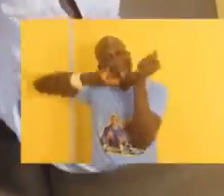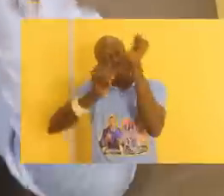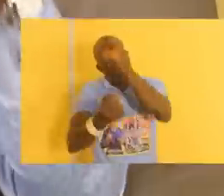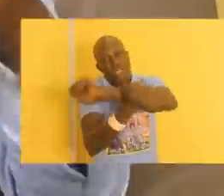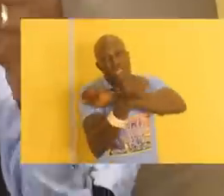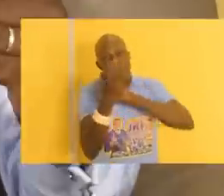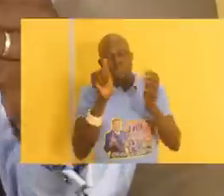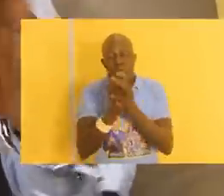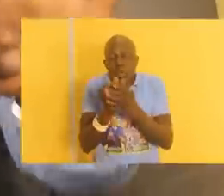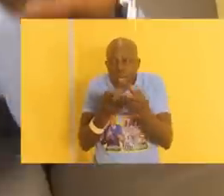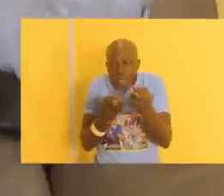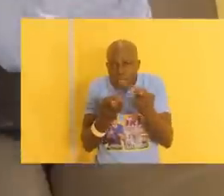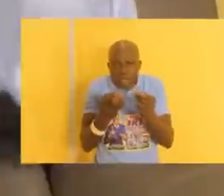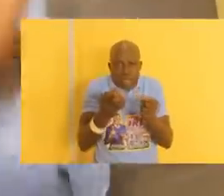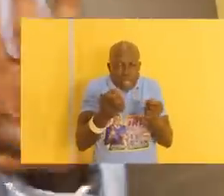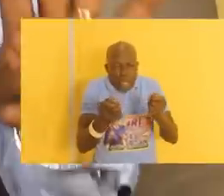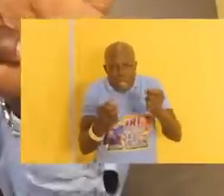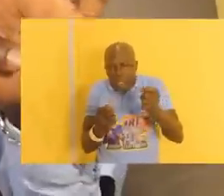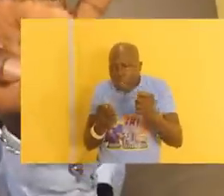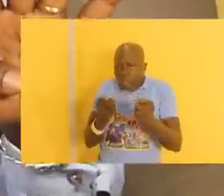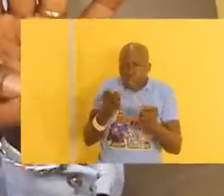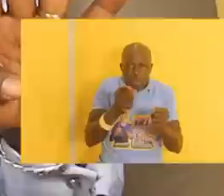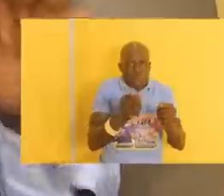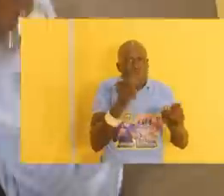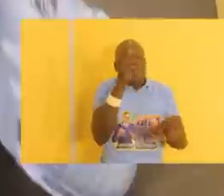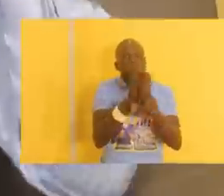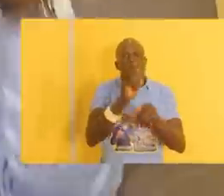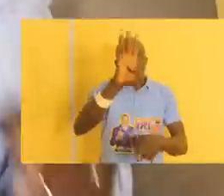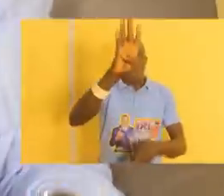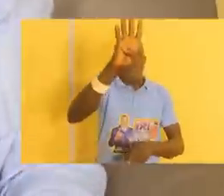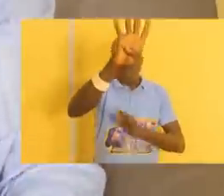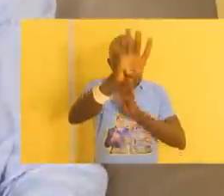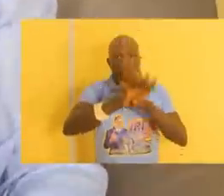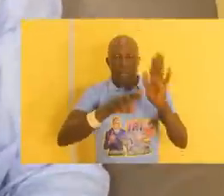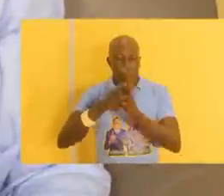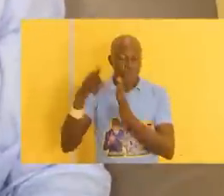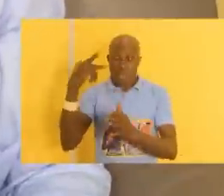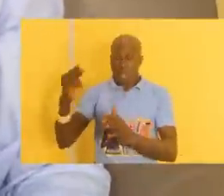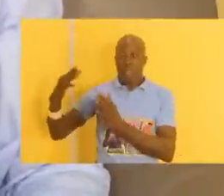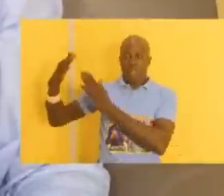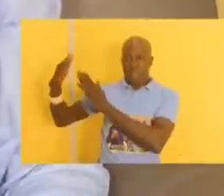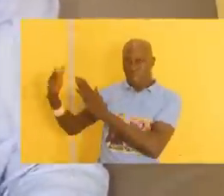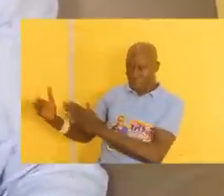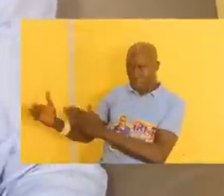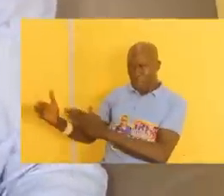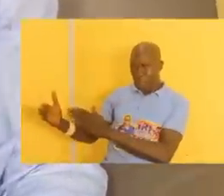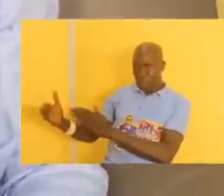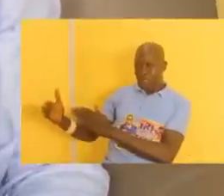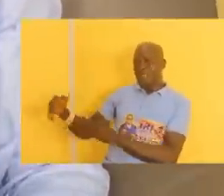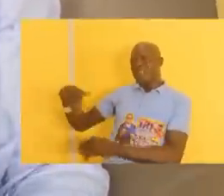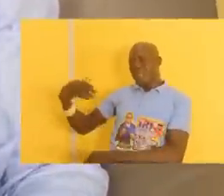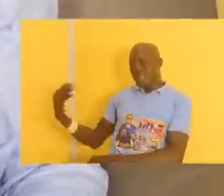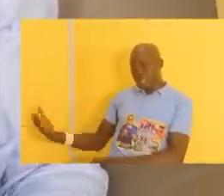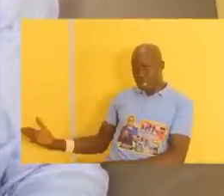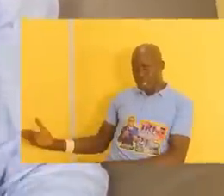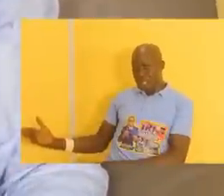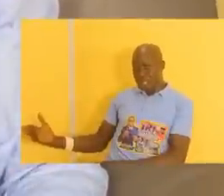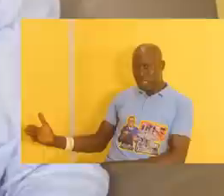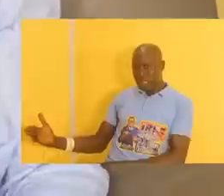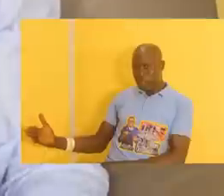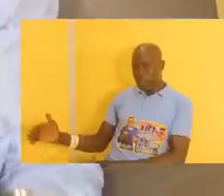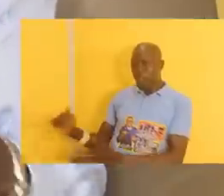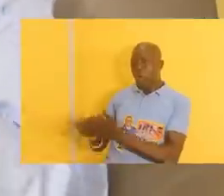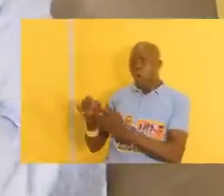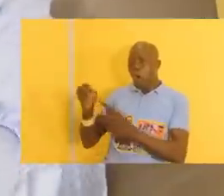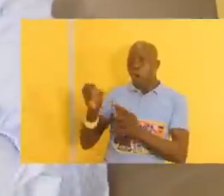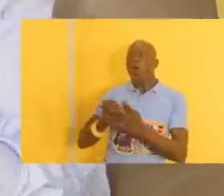Junction. Oma, what drive? Be just 4 minutes. About 4 minutes drive. Why this somebody? You see the people. Name or war or tone. On the right